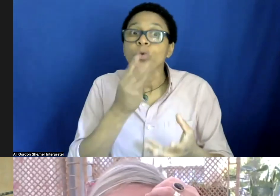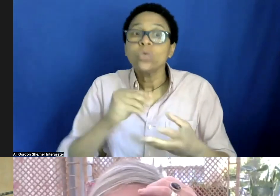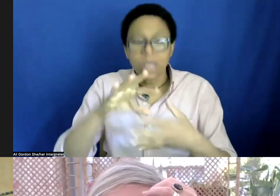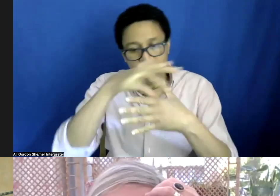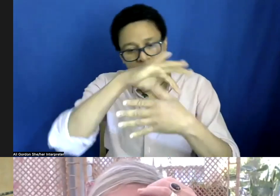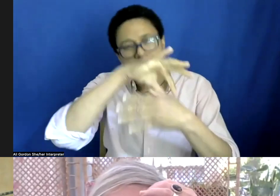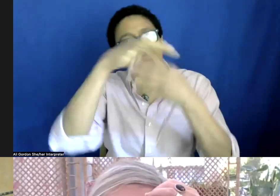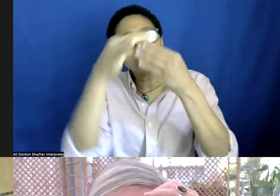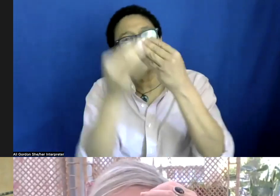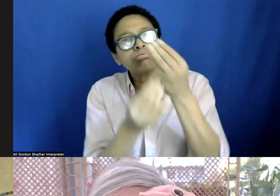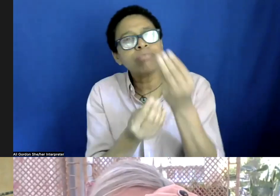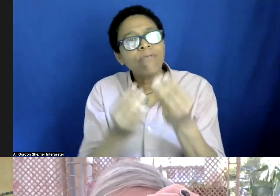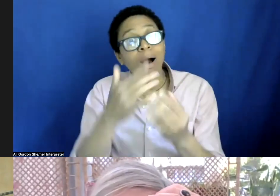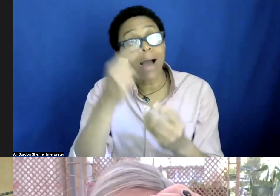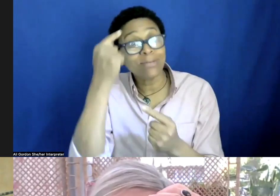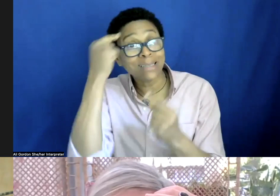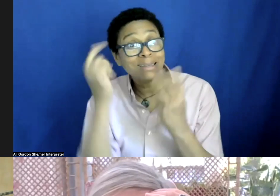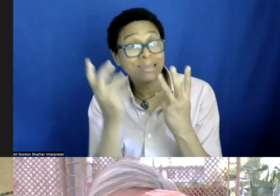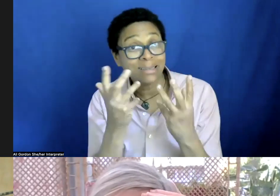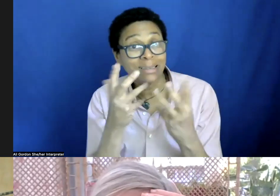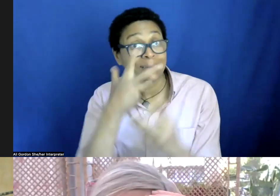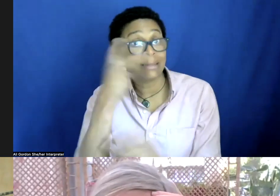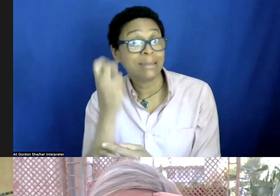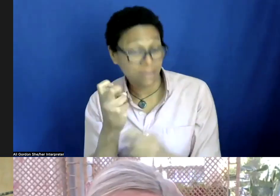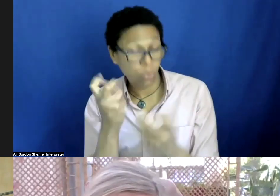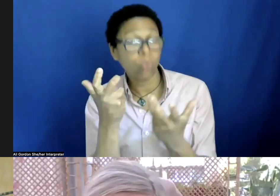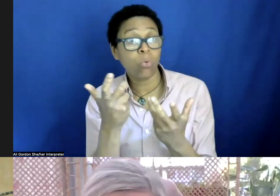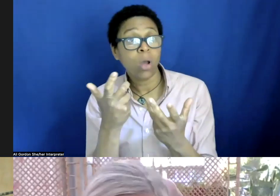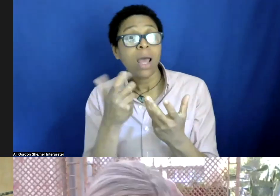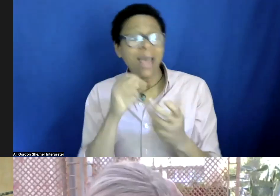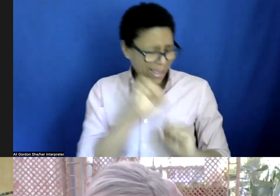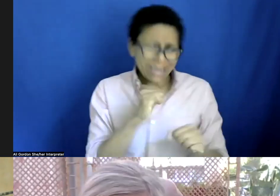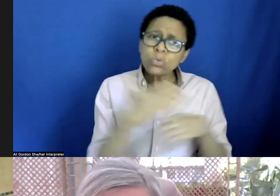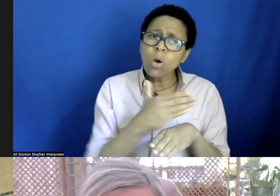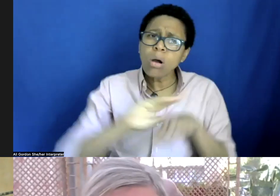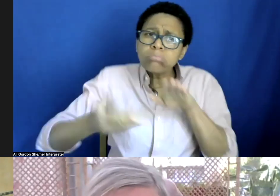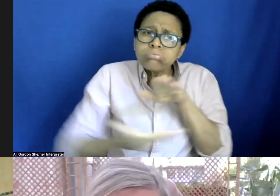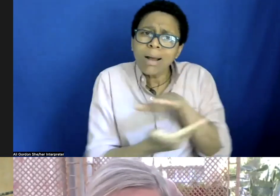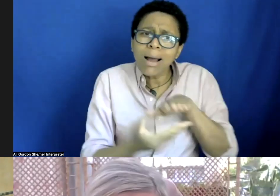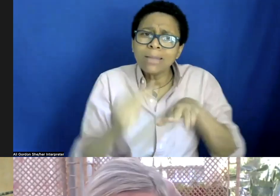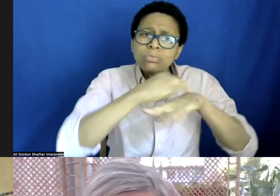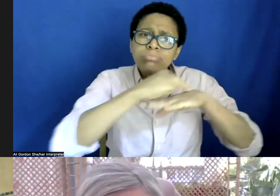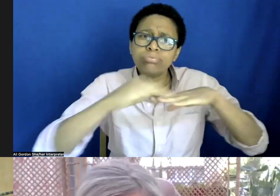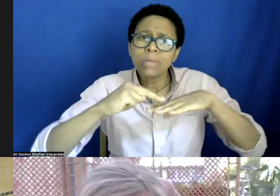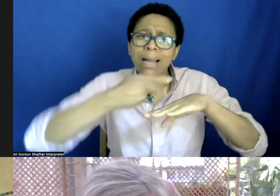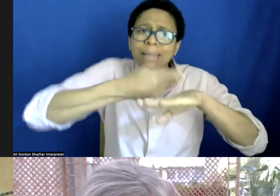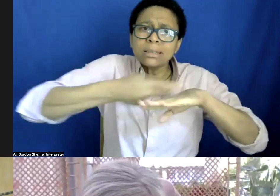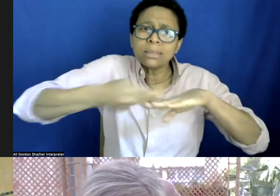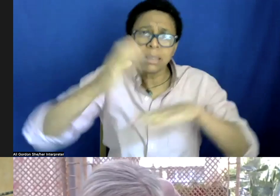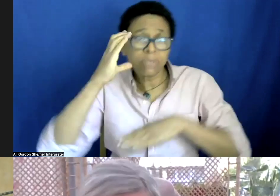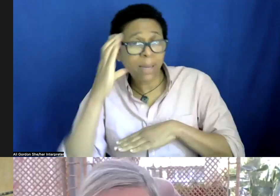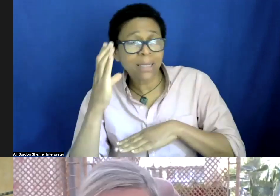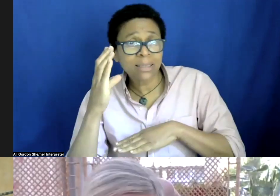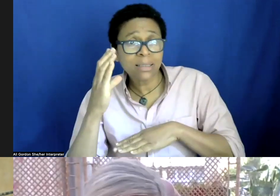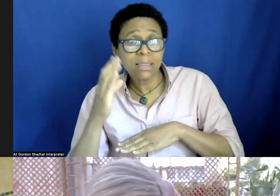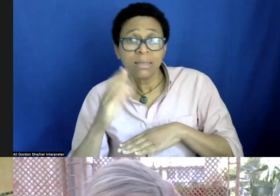bed, you know, it being maybe so precious without kind of, well, you do put your